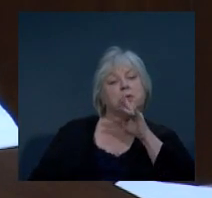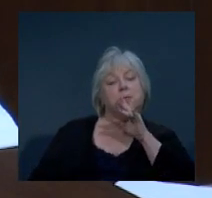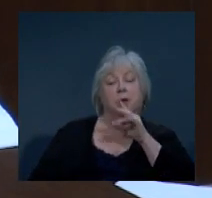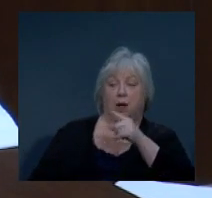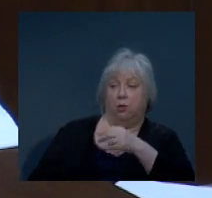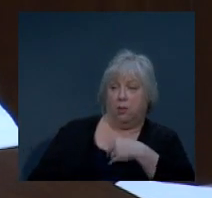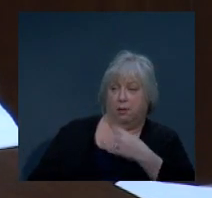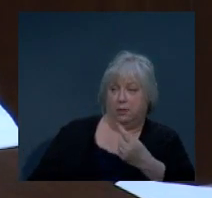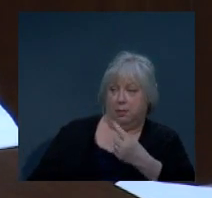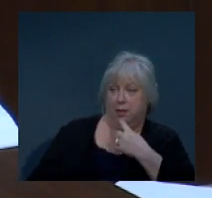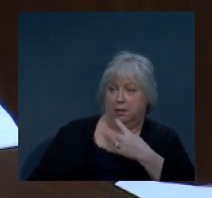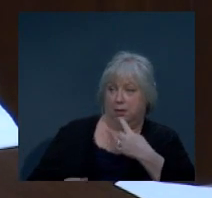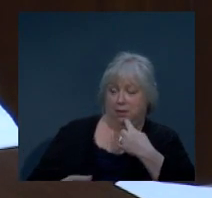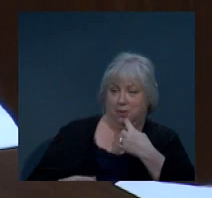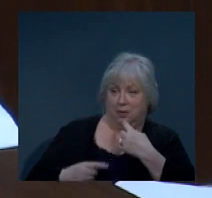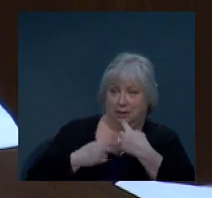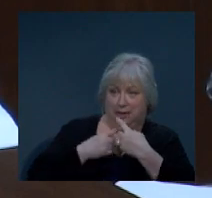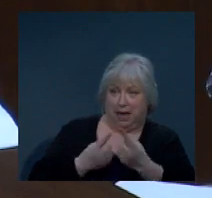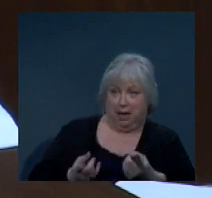say?